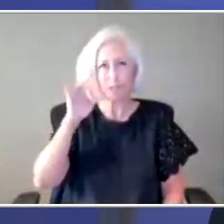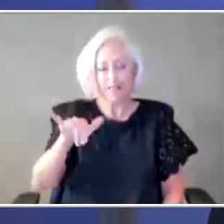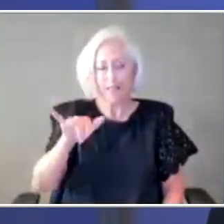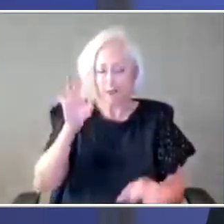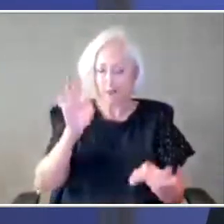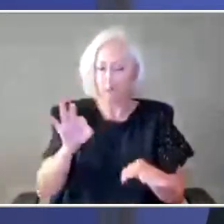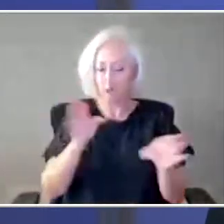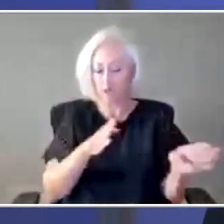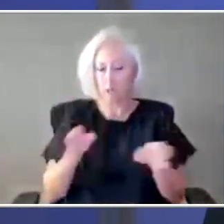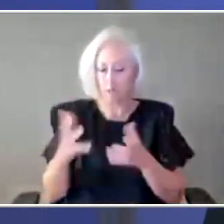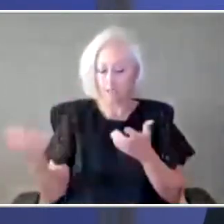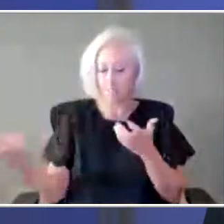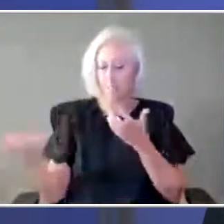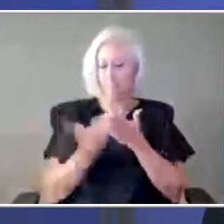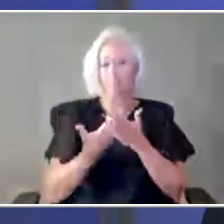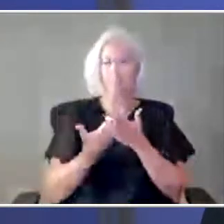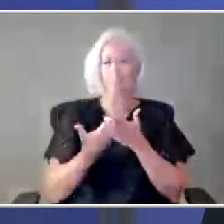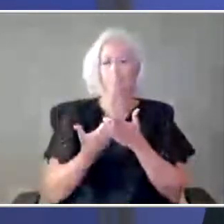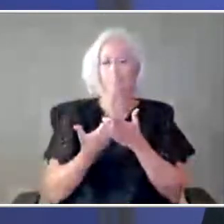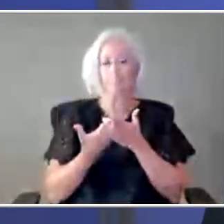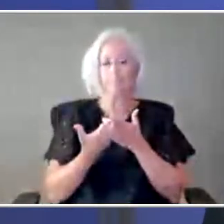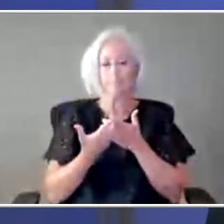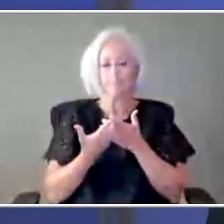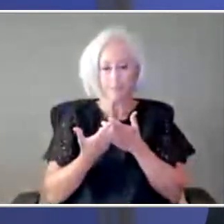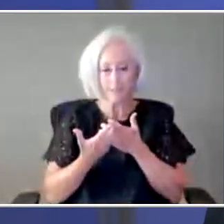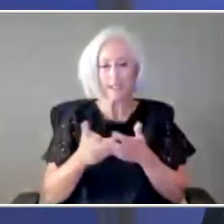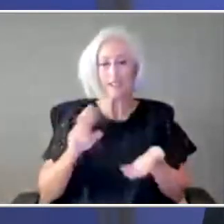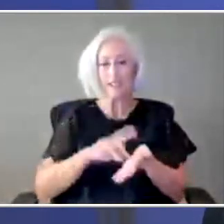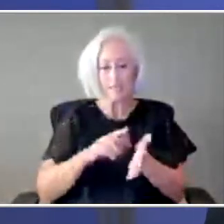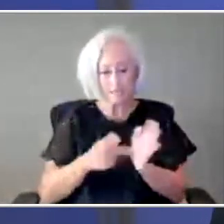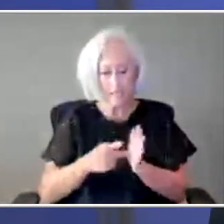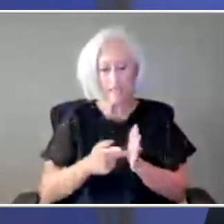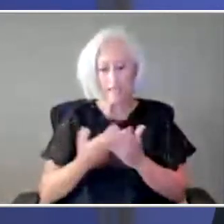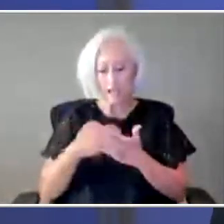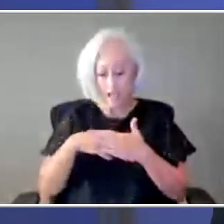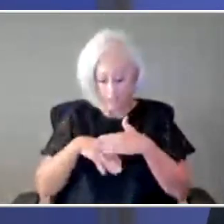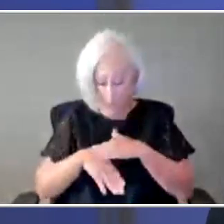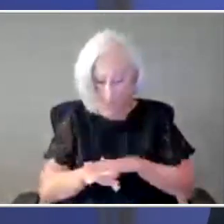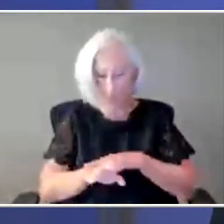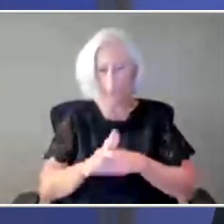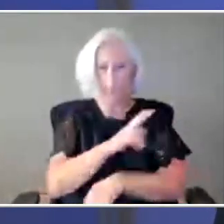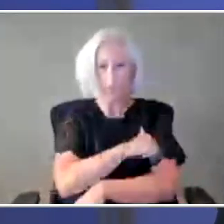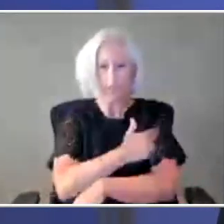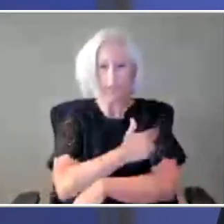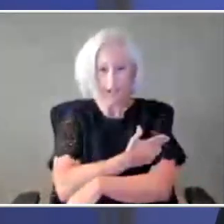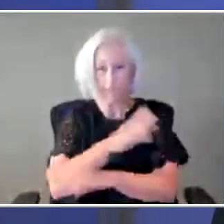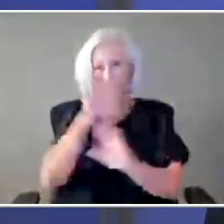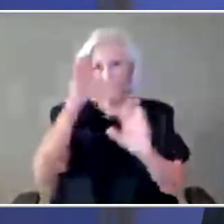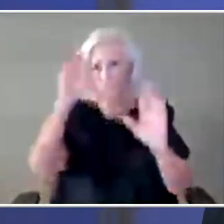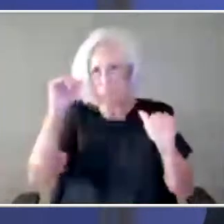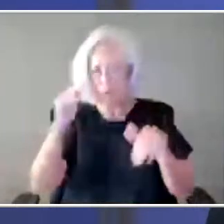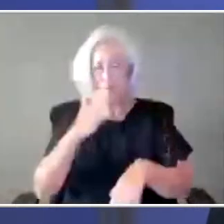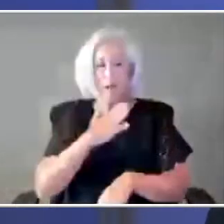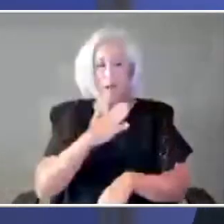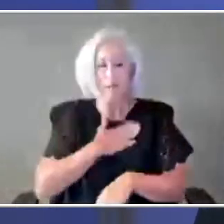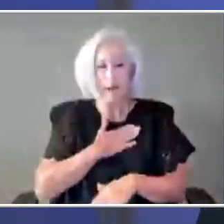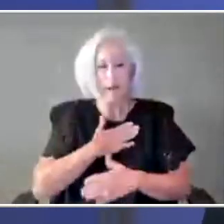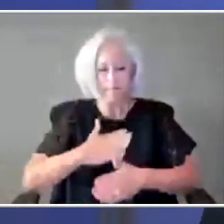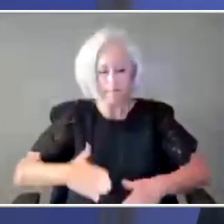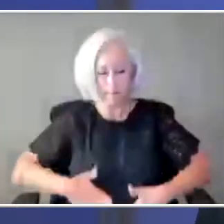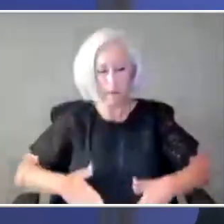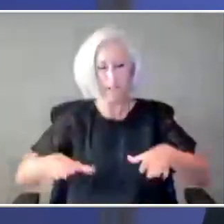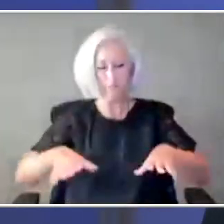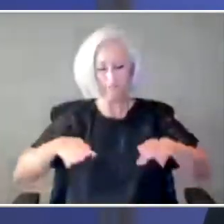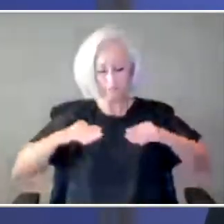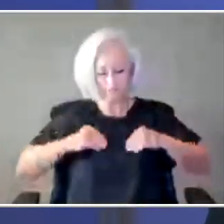me, meaning that, come in there, hopefully that, my body takes well to the chemotherapy, and it did, and it shrank